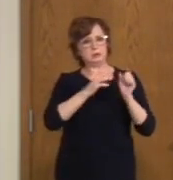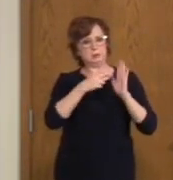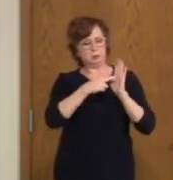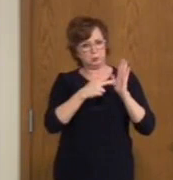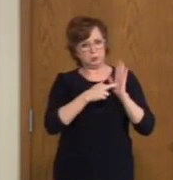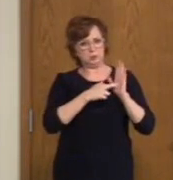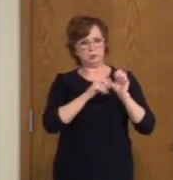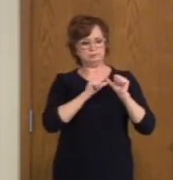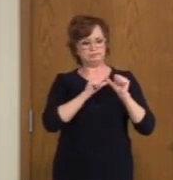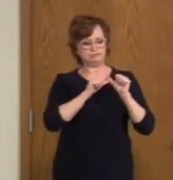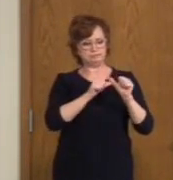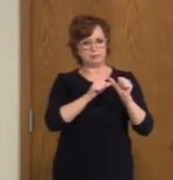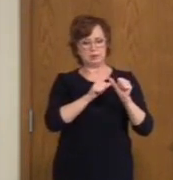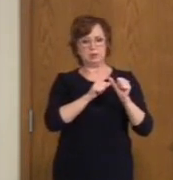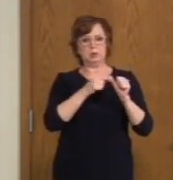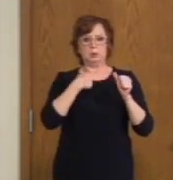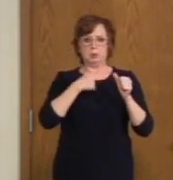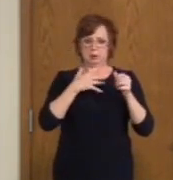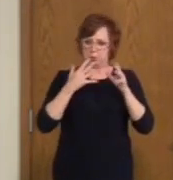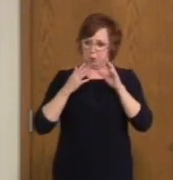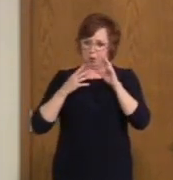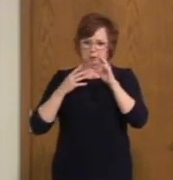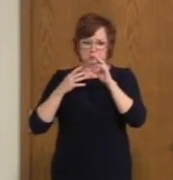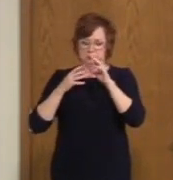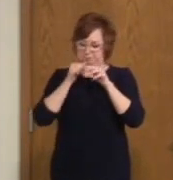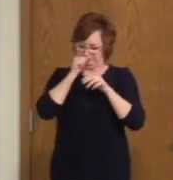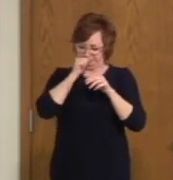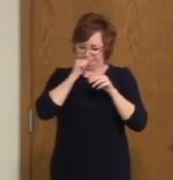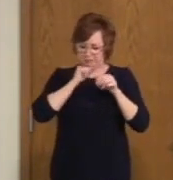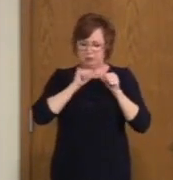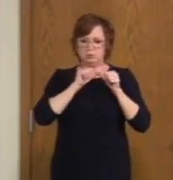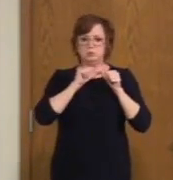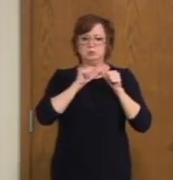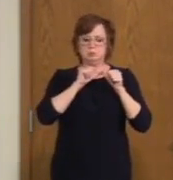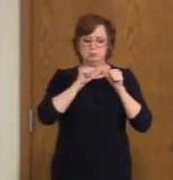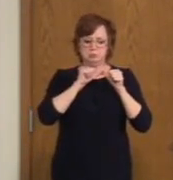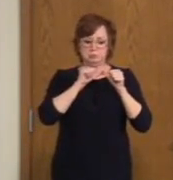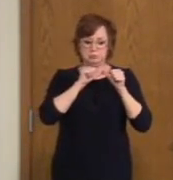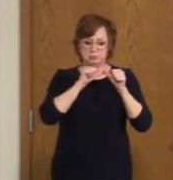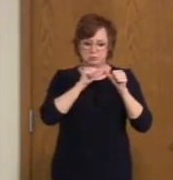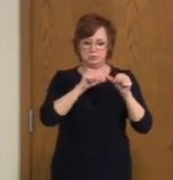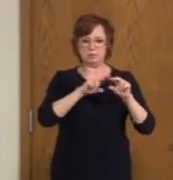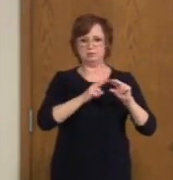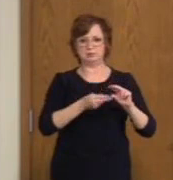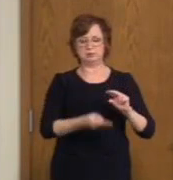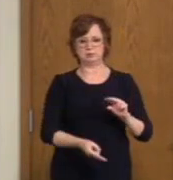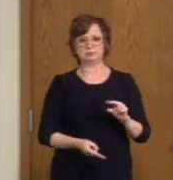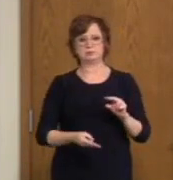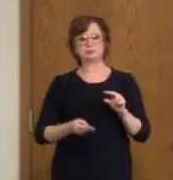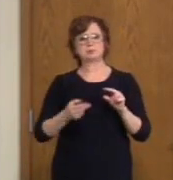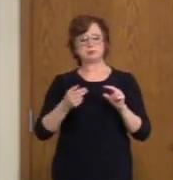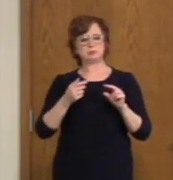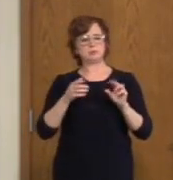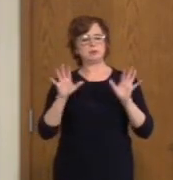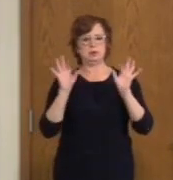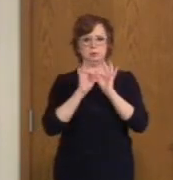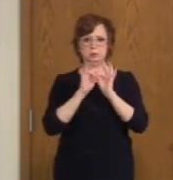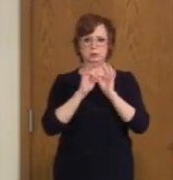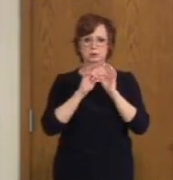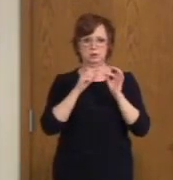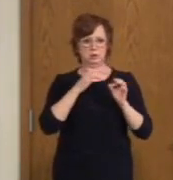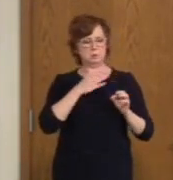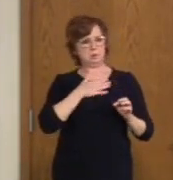to be very diligent. I believe that we will be able to get our case numbers under control in the few communities where they're increasing without